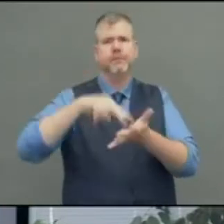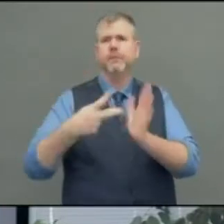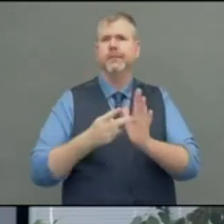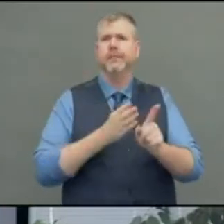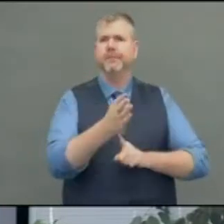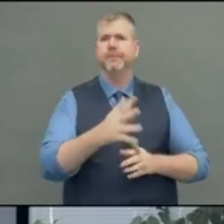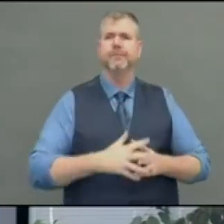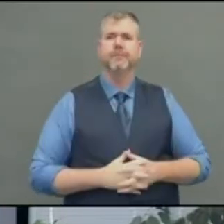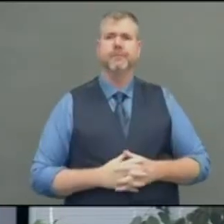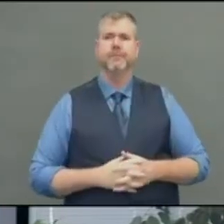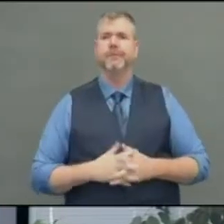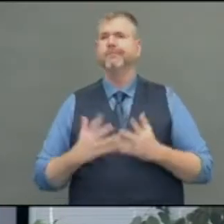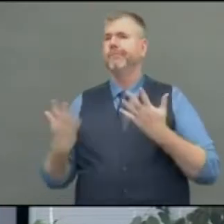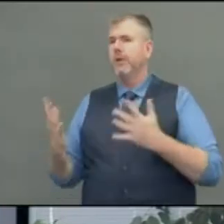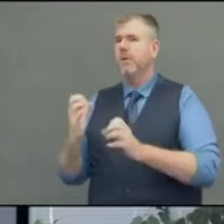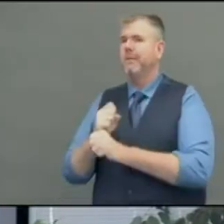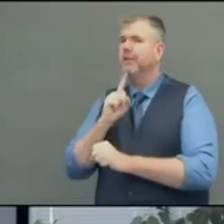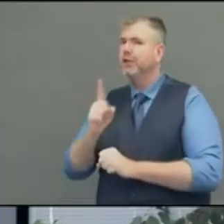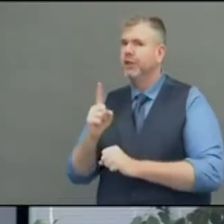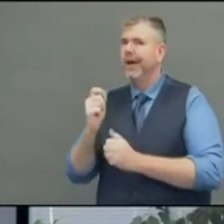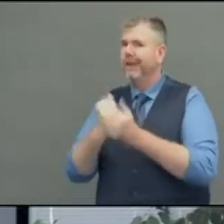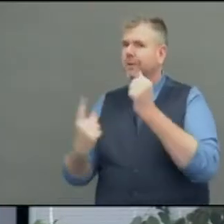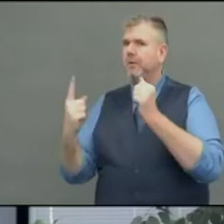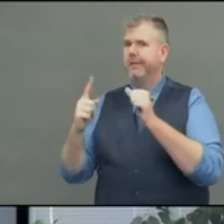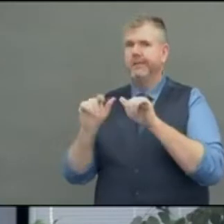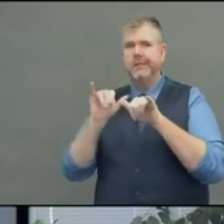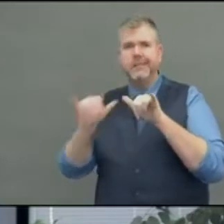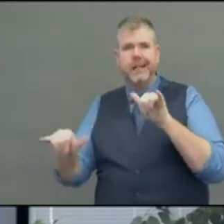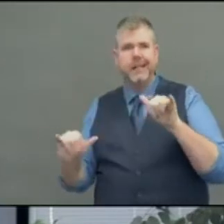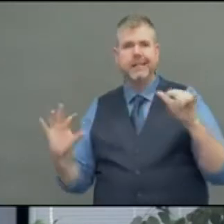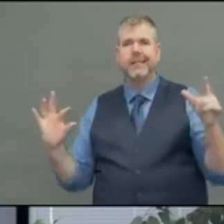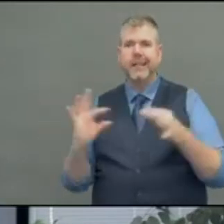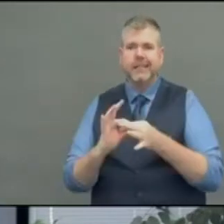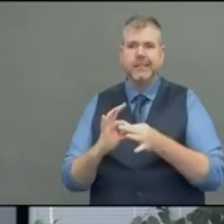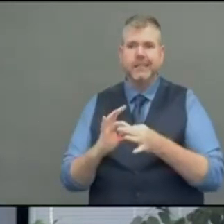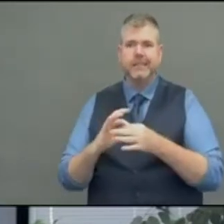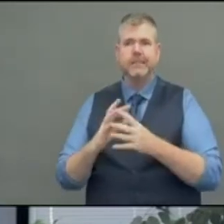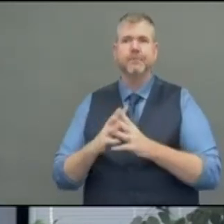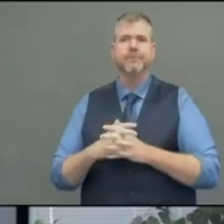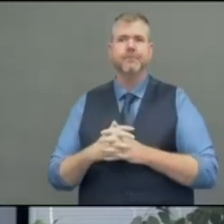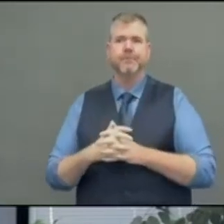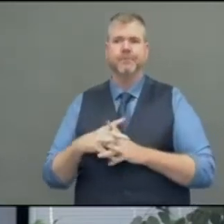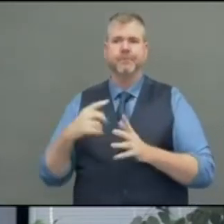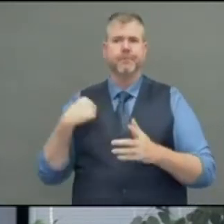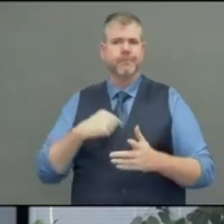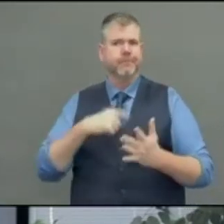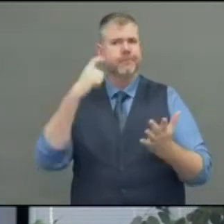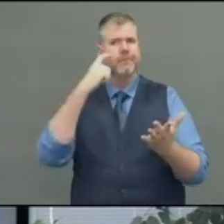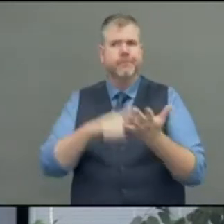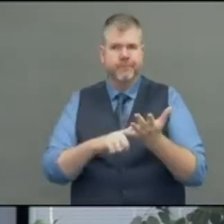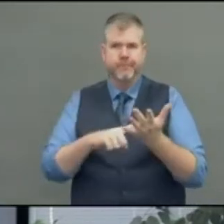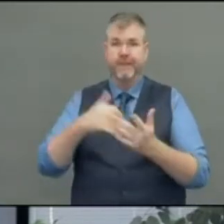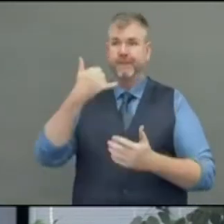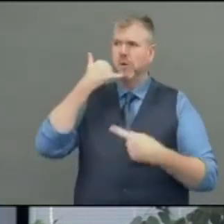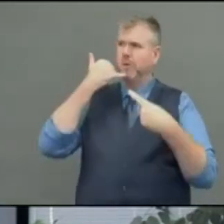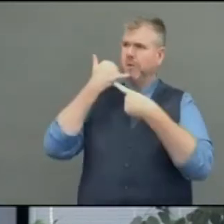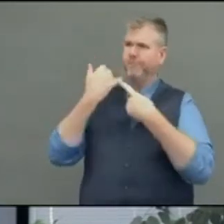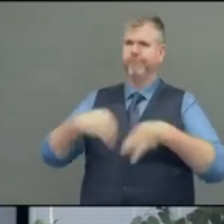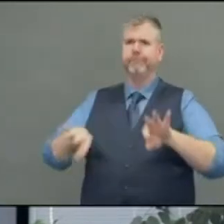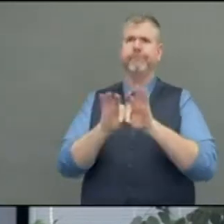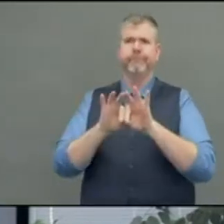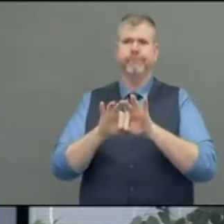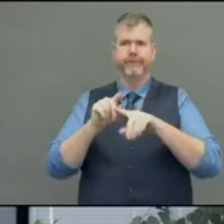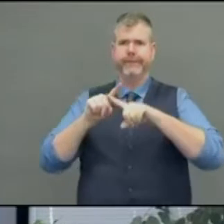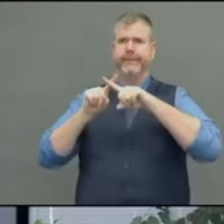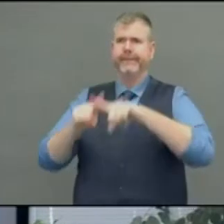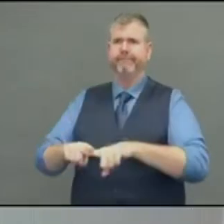this pandemic. I think we've all recognized that our telephones are a lot more important, right? That's what we're relying on, since